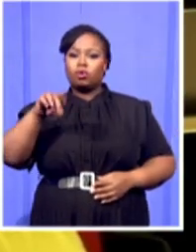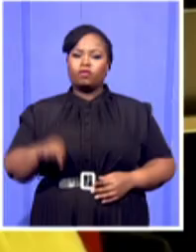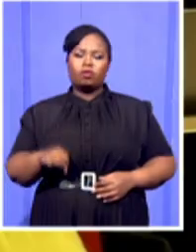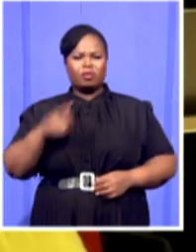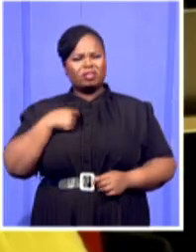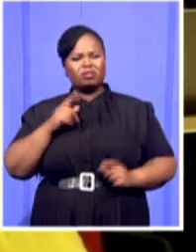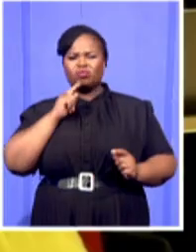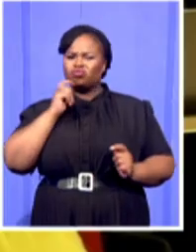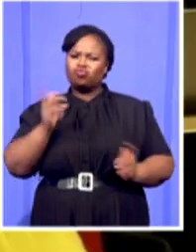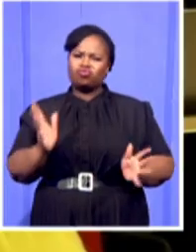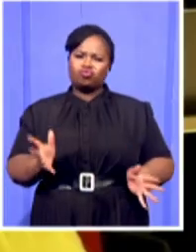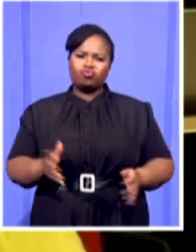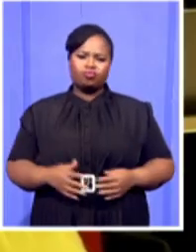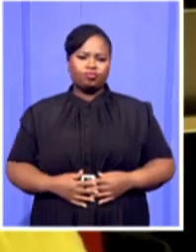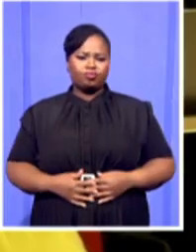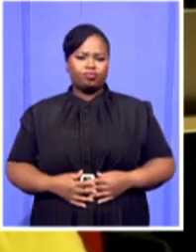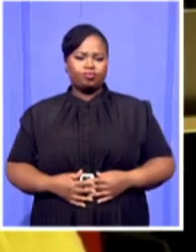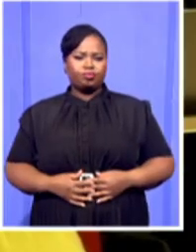often did.